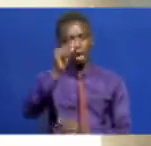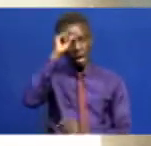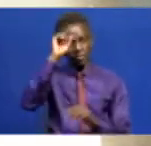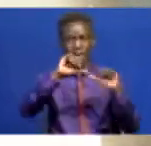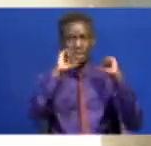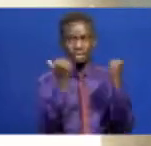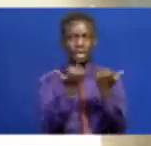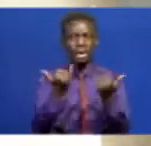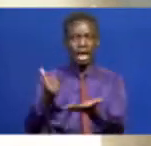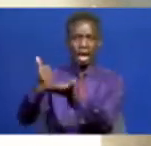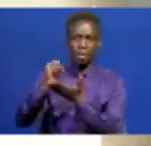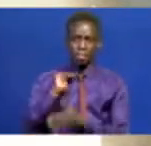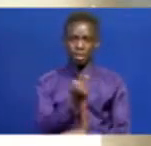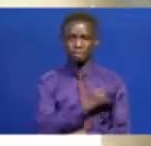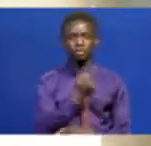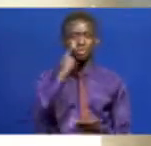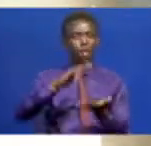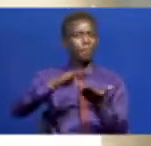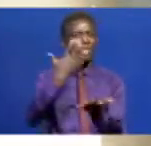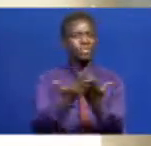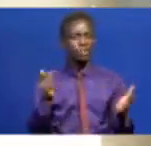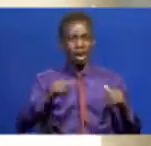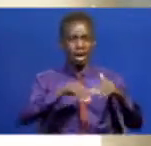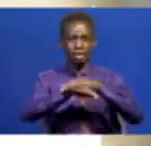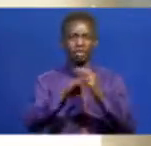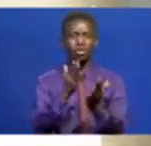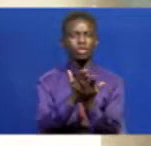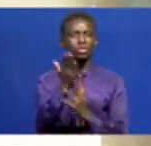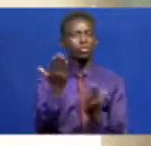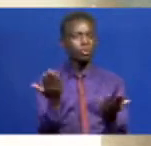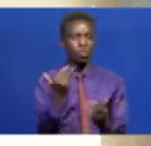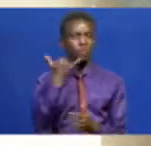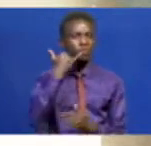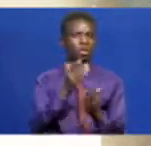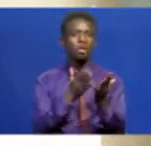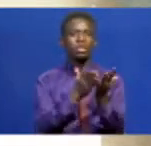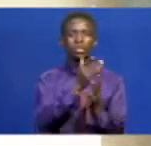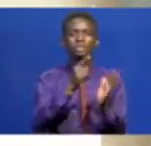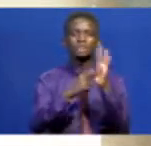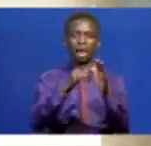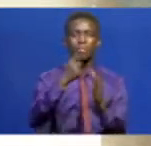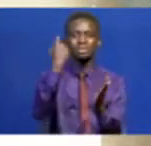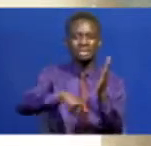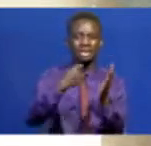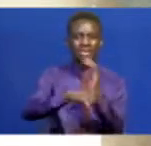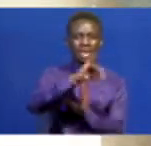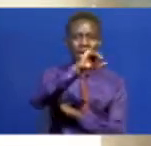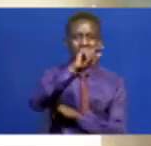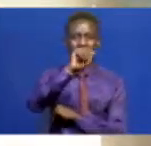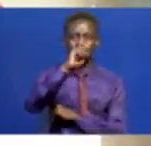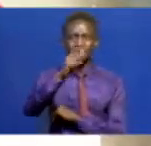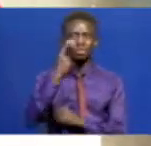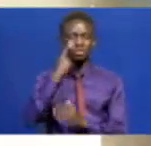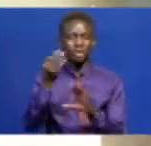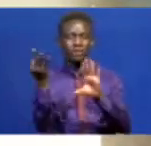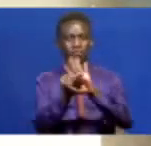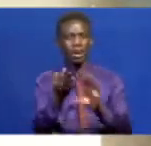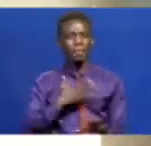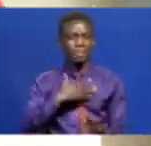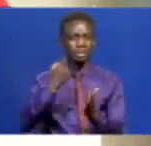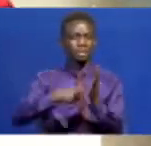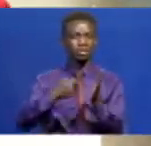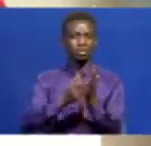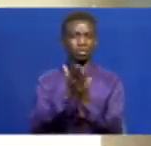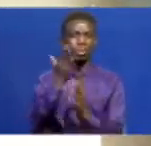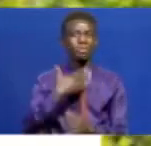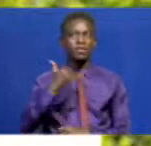when you meet idea, are most of the things you can access through your phone, kama iTax, eCitizen. So like recently, nime file tax zangu na simu yangu,